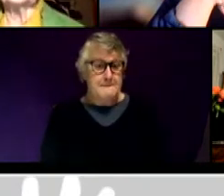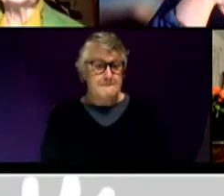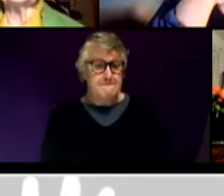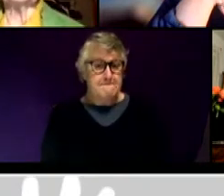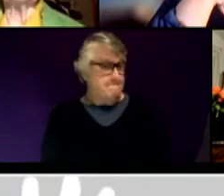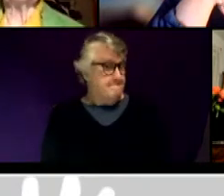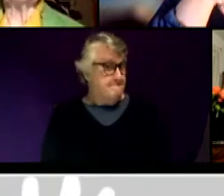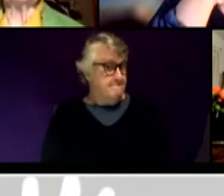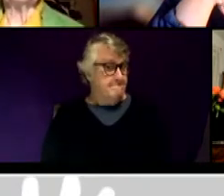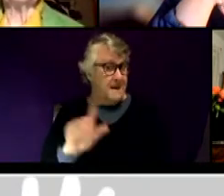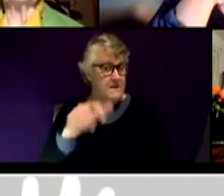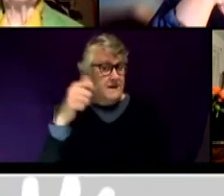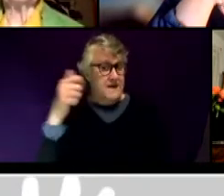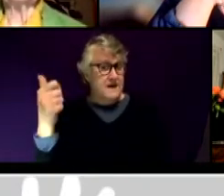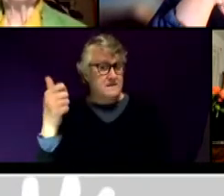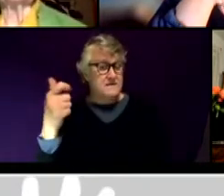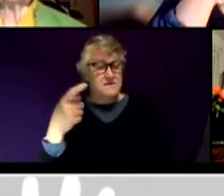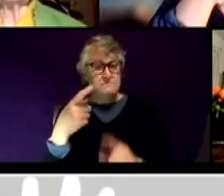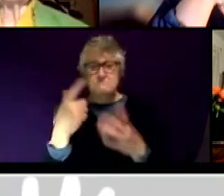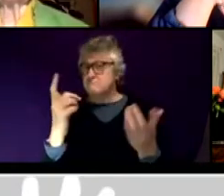Anyone else? Anyone from community?